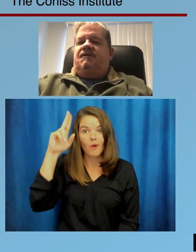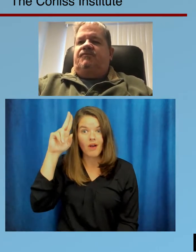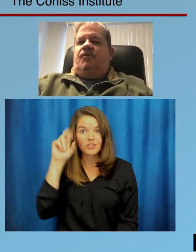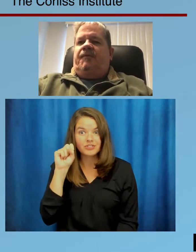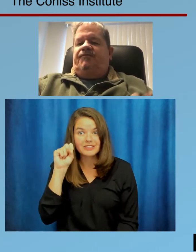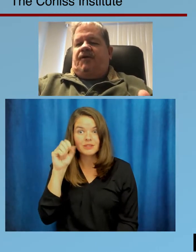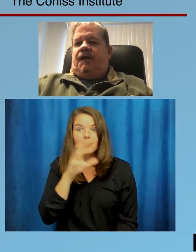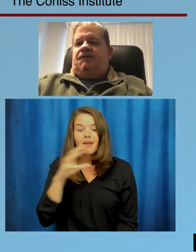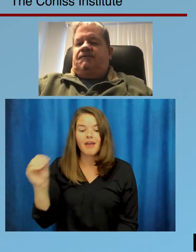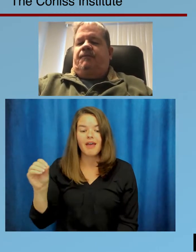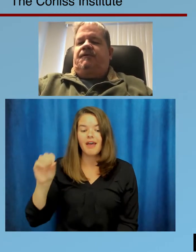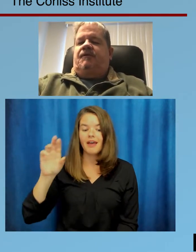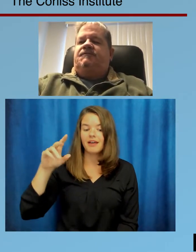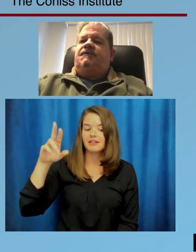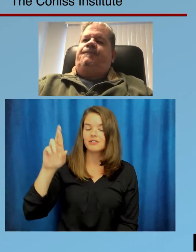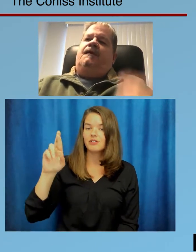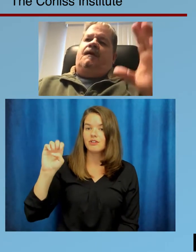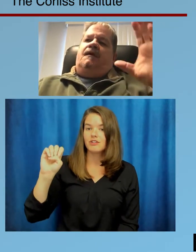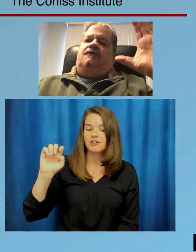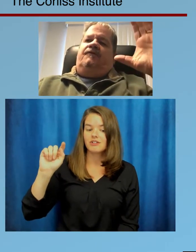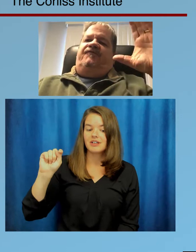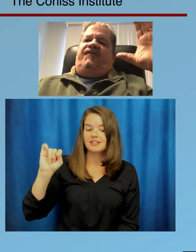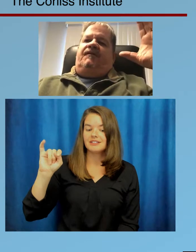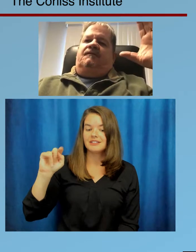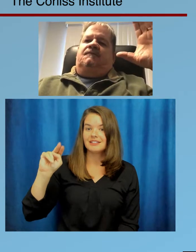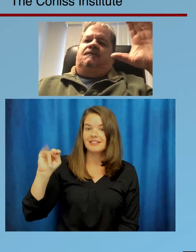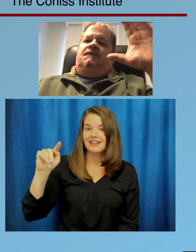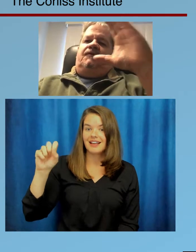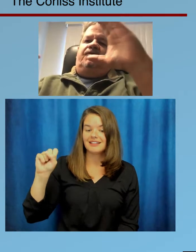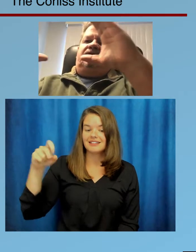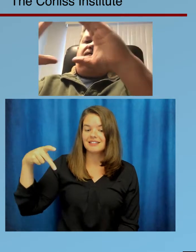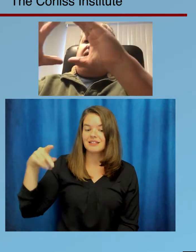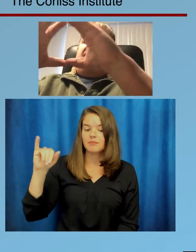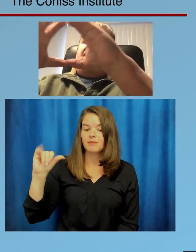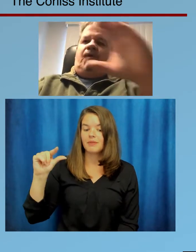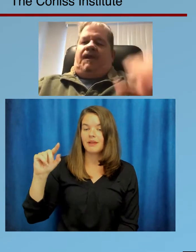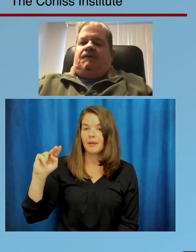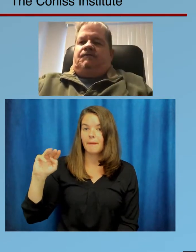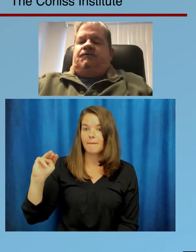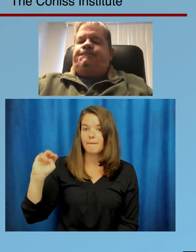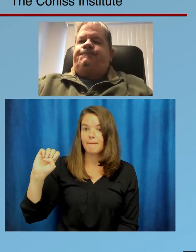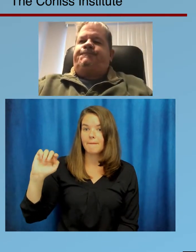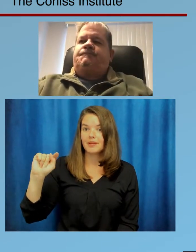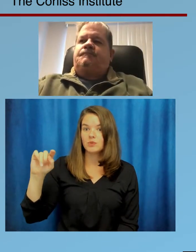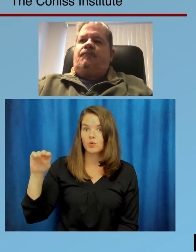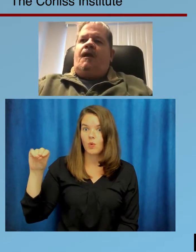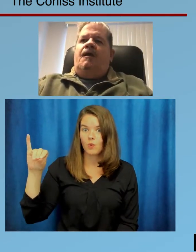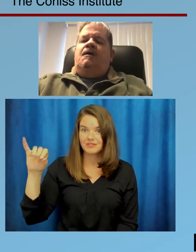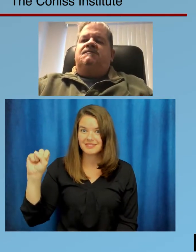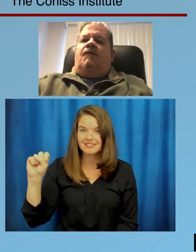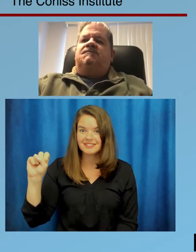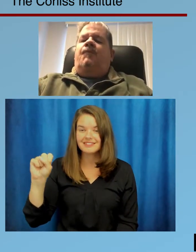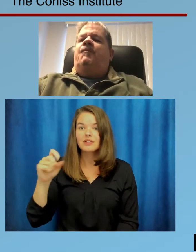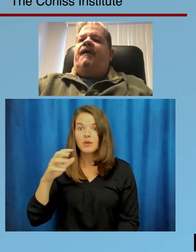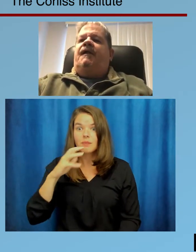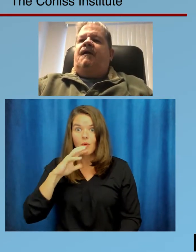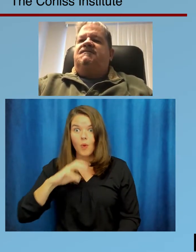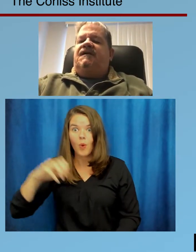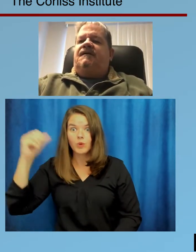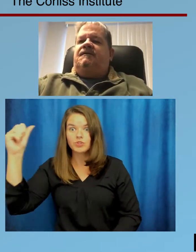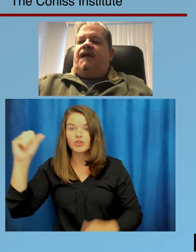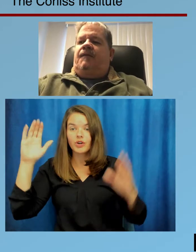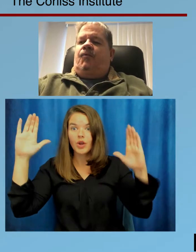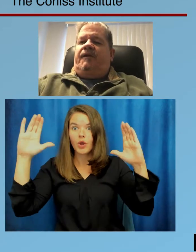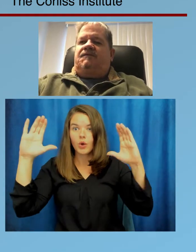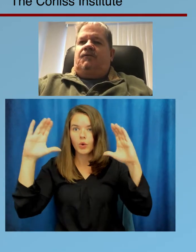Usher syndrome and retinitis pigmentosa, your field decreases as you age. So someone might not